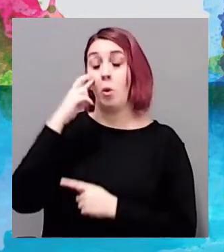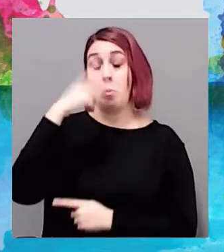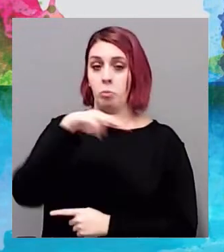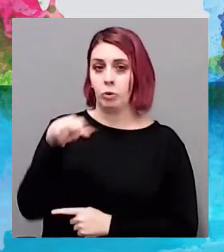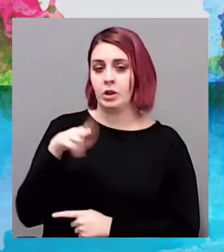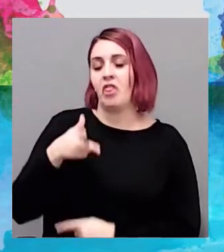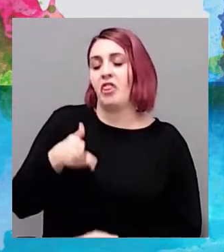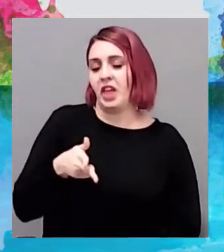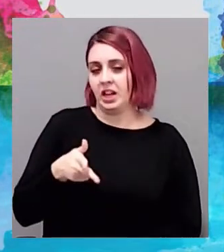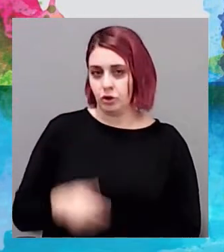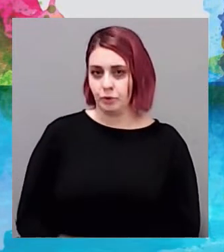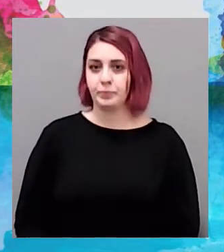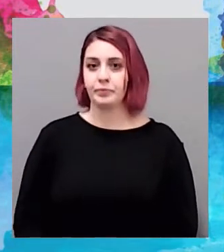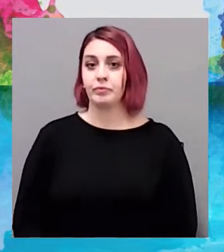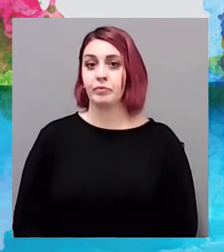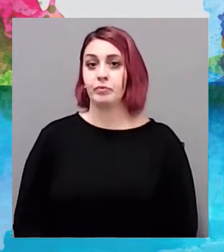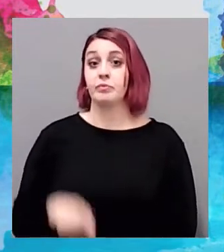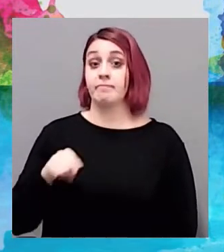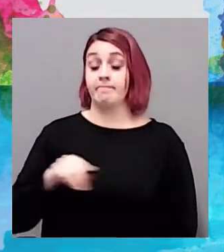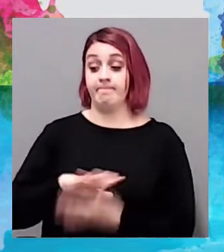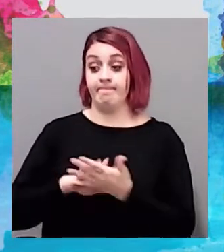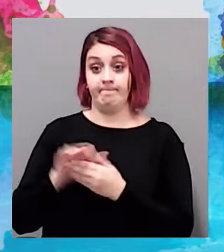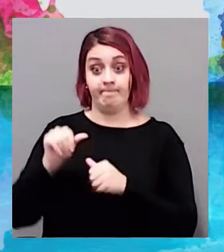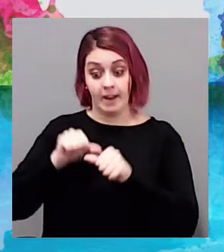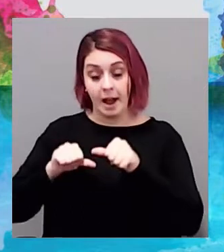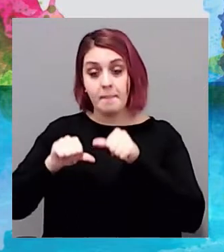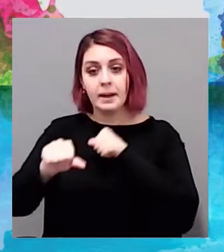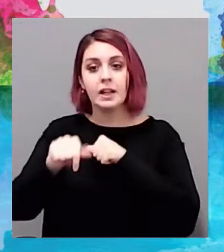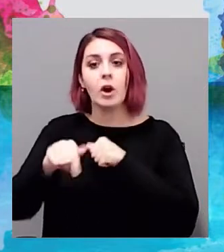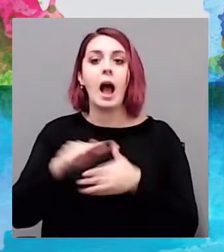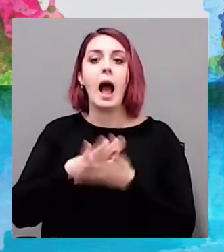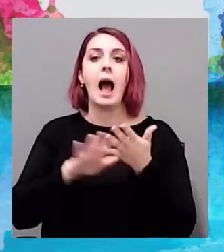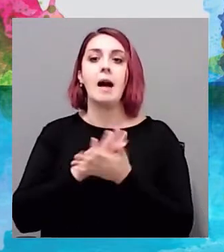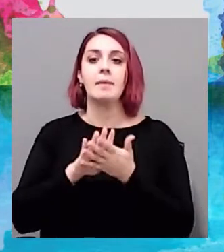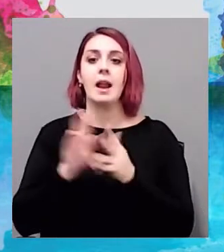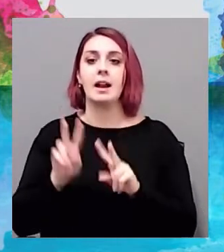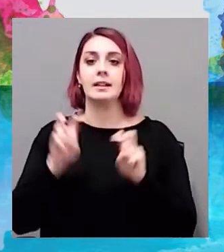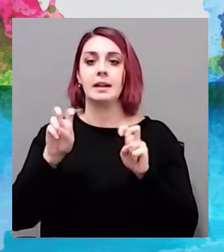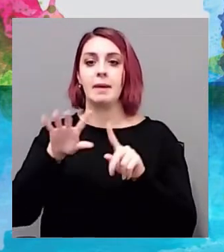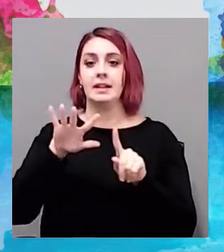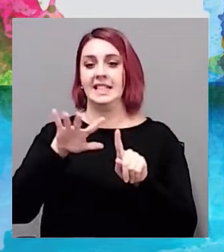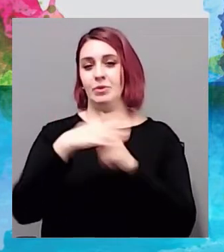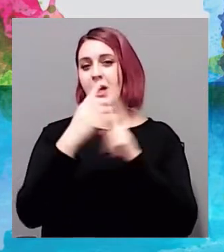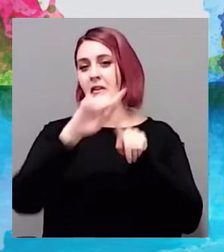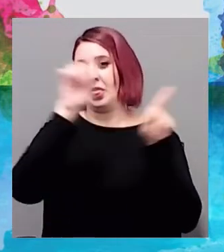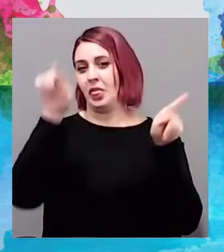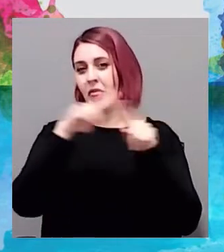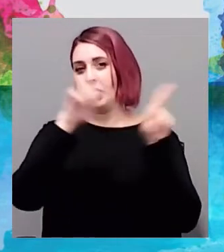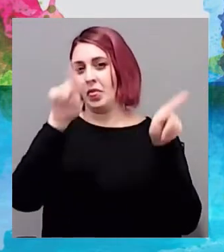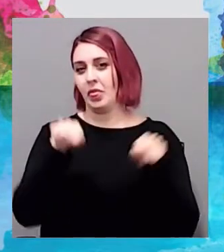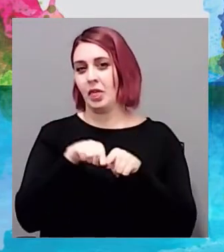cinema, museums, and so forth is a right. Now, based on that, I'm going to talk a little bit about the framework